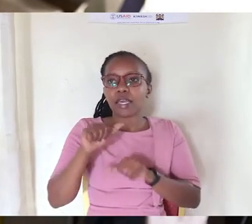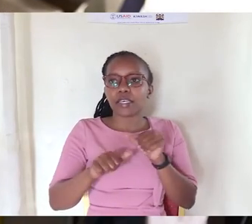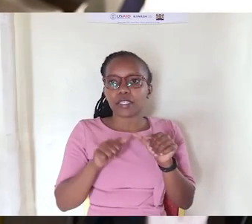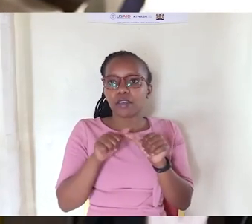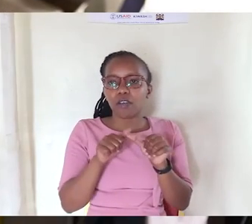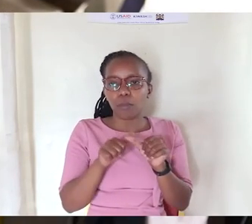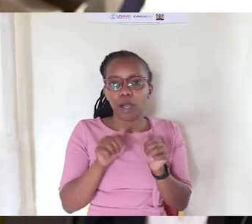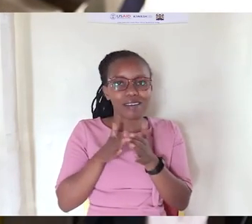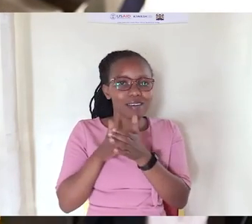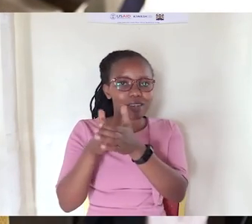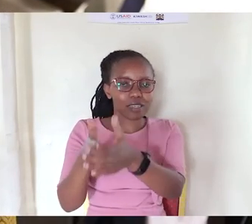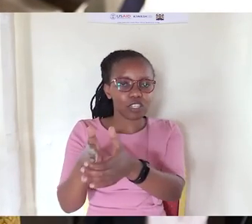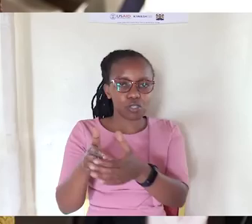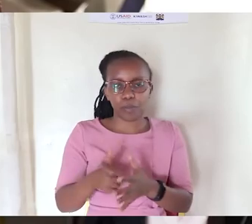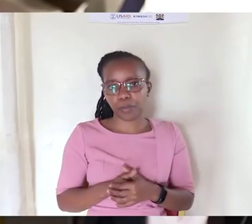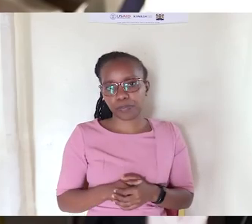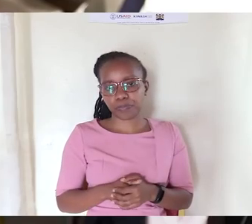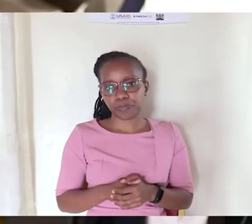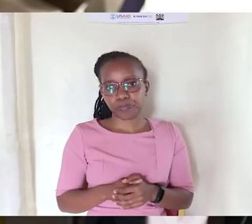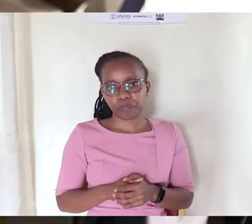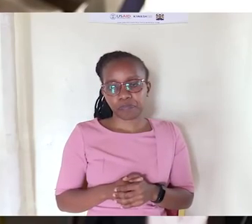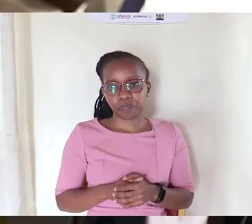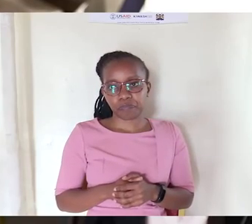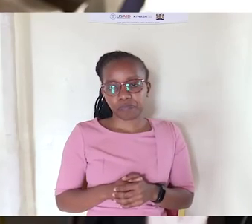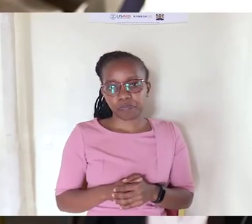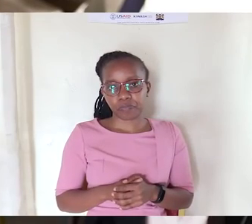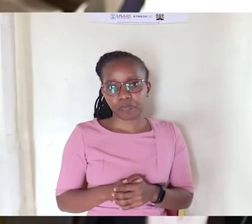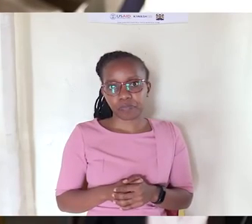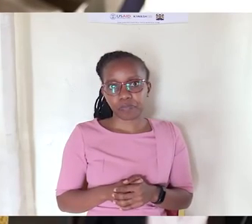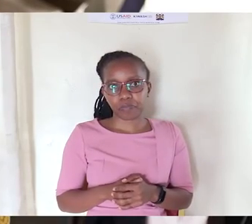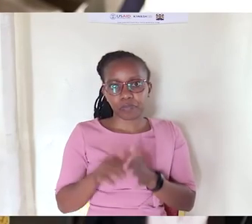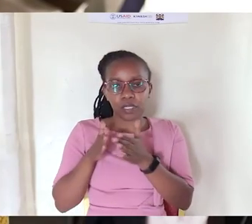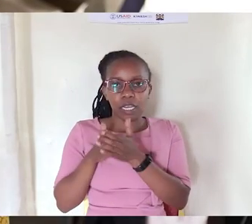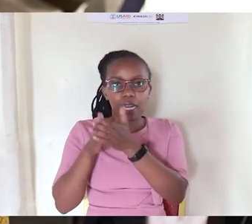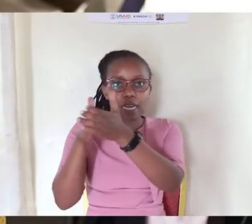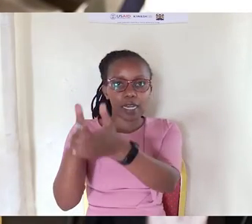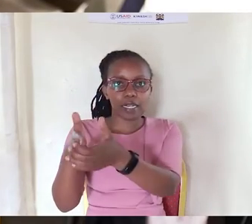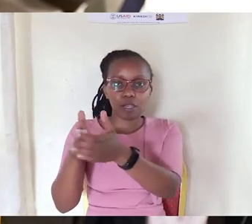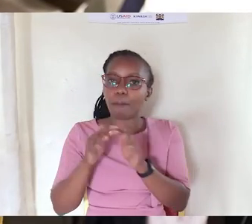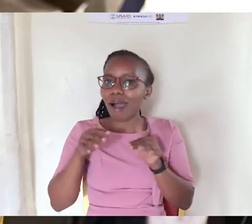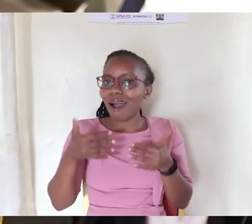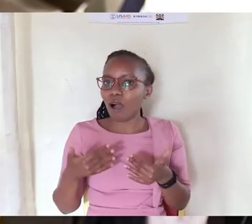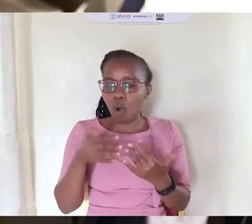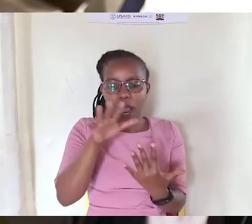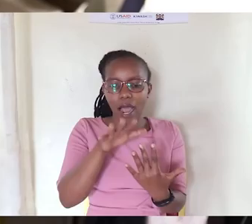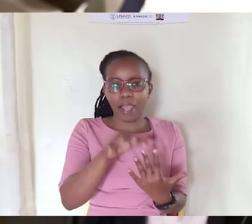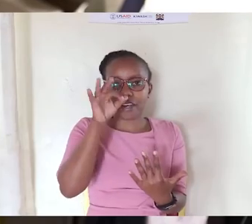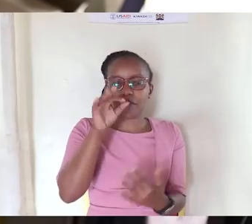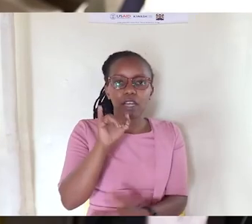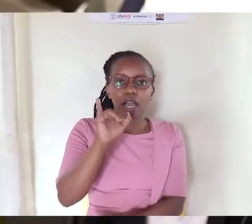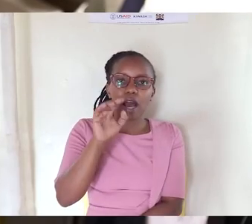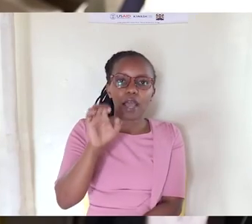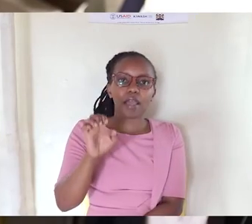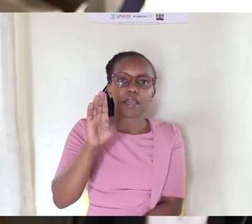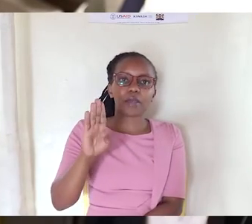around effective leadership. And the issue around effective leadership here is identifying IBC